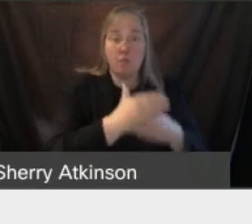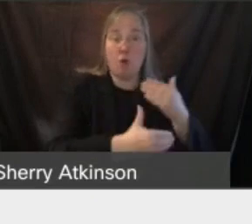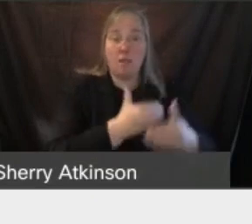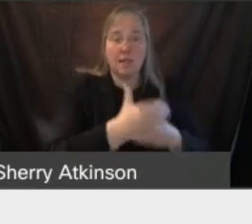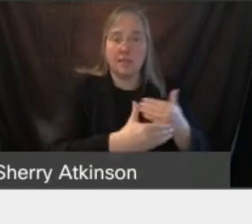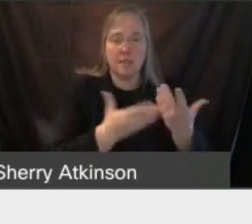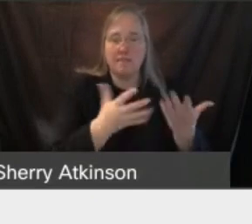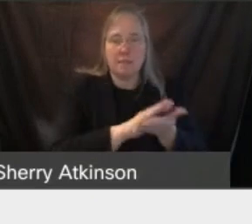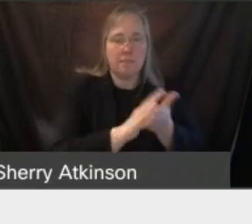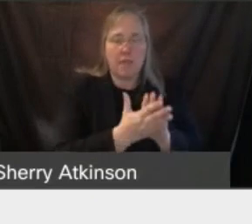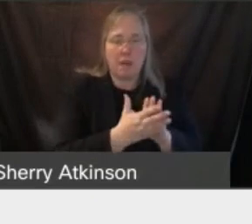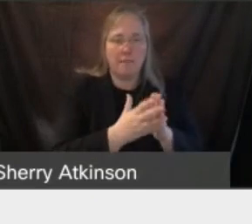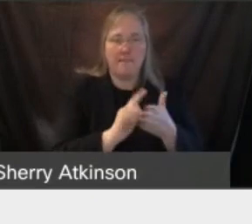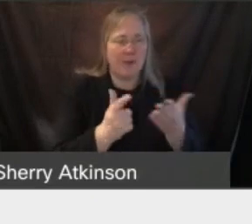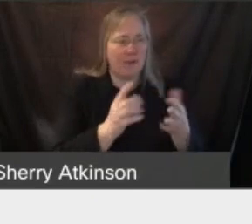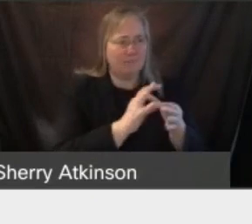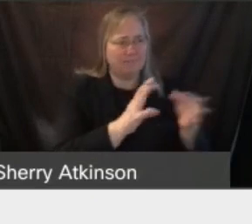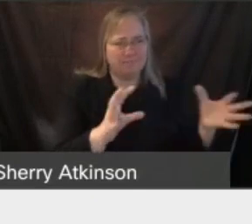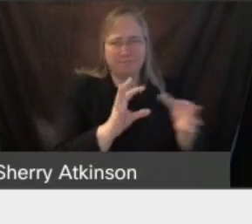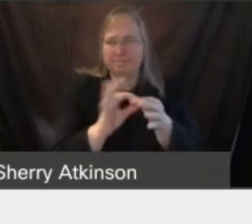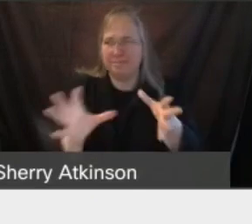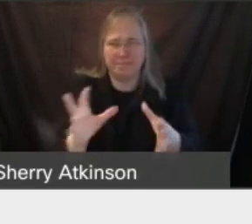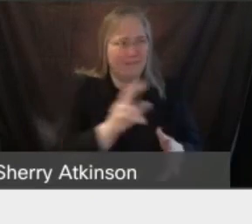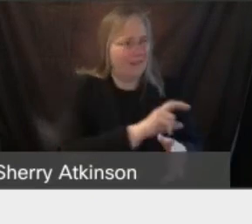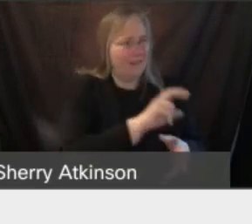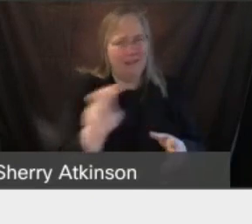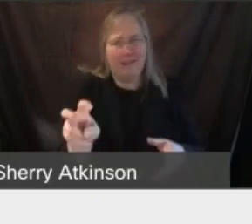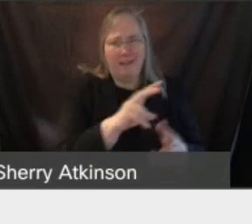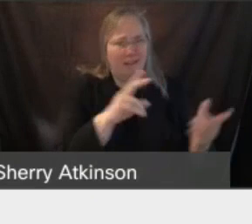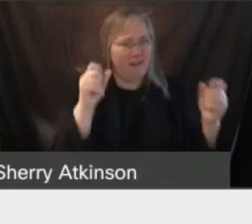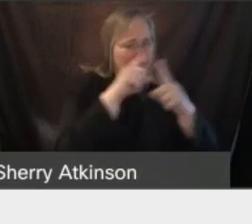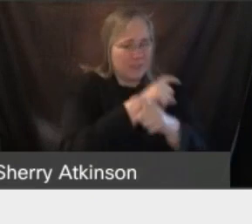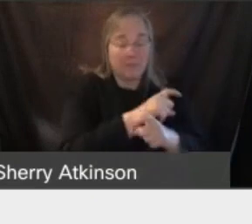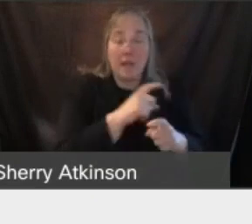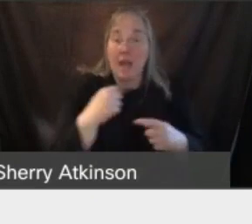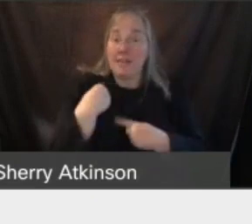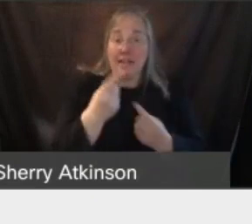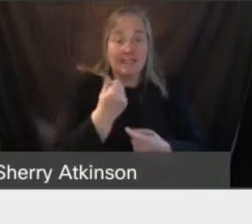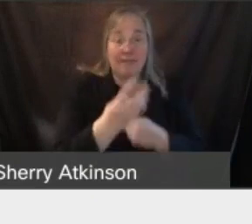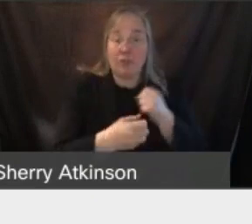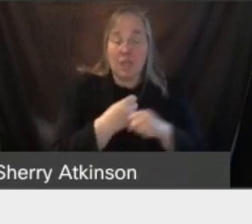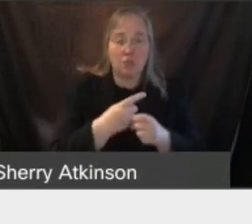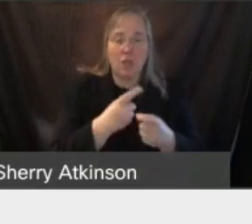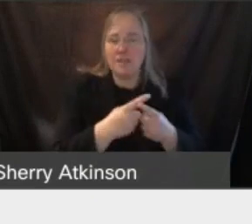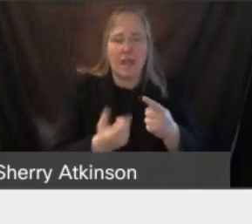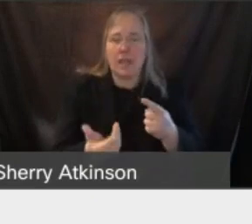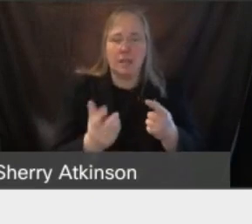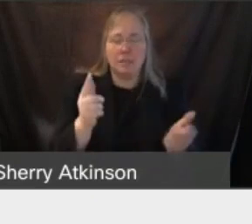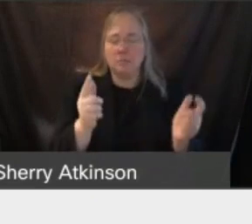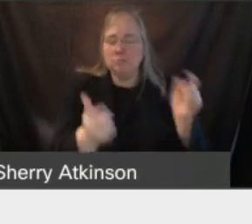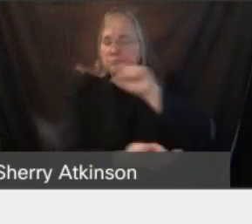very disjointed and cumbersome. And over the last several years, they went through a complete reinvention of their